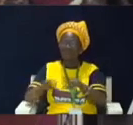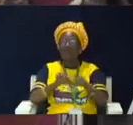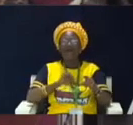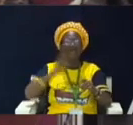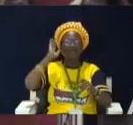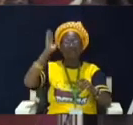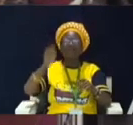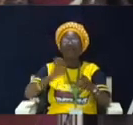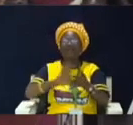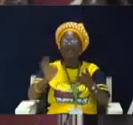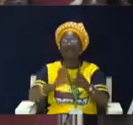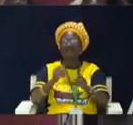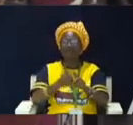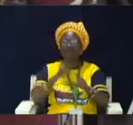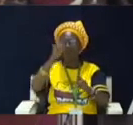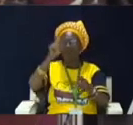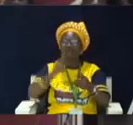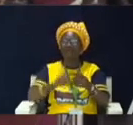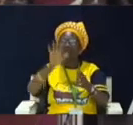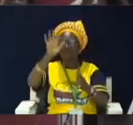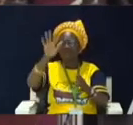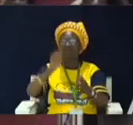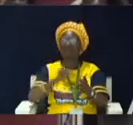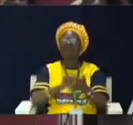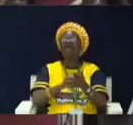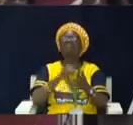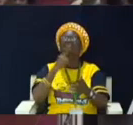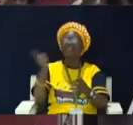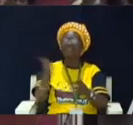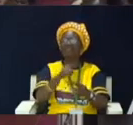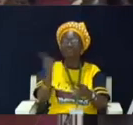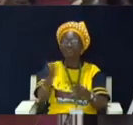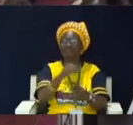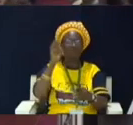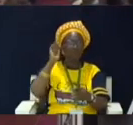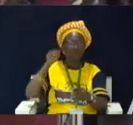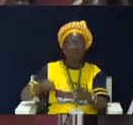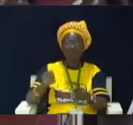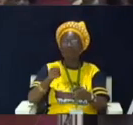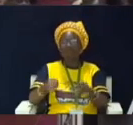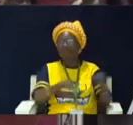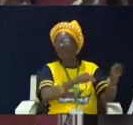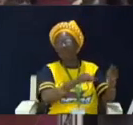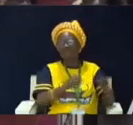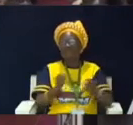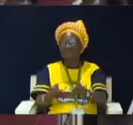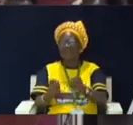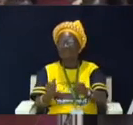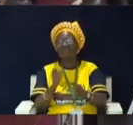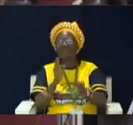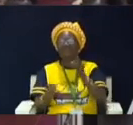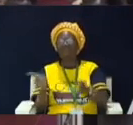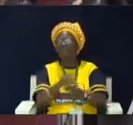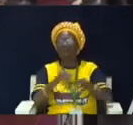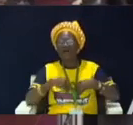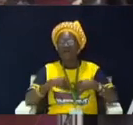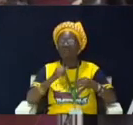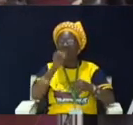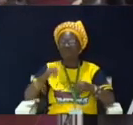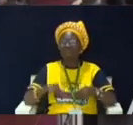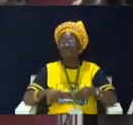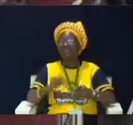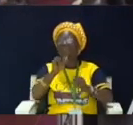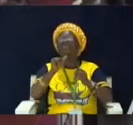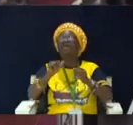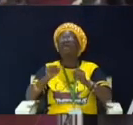you have to really move fast. If you have not yet given your life to Jesus Christ and you want to do